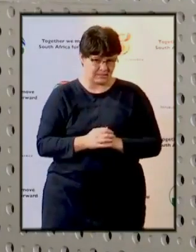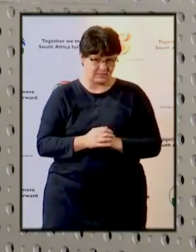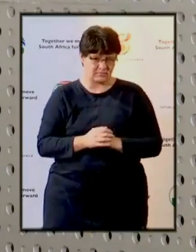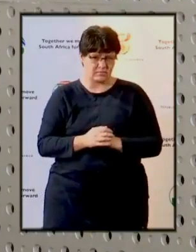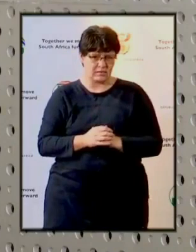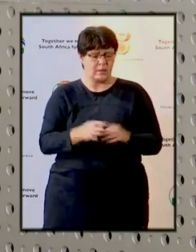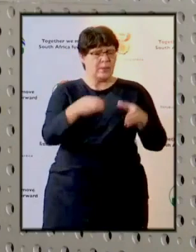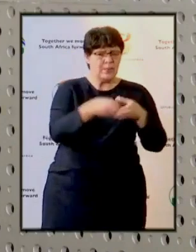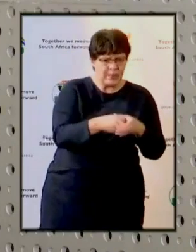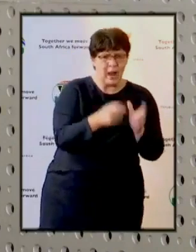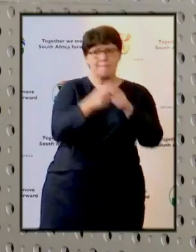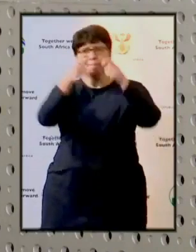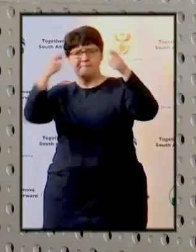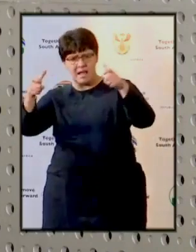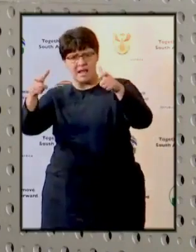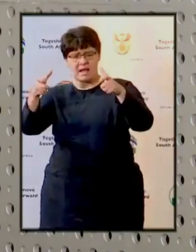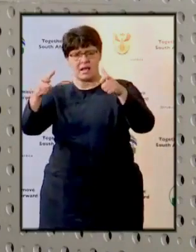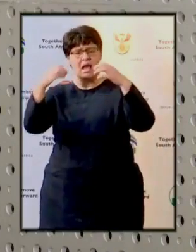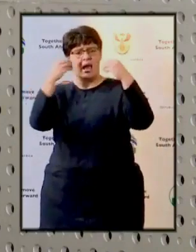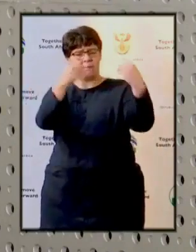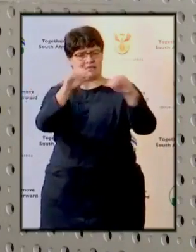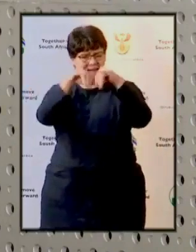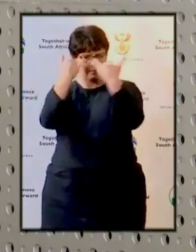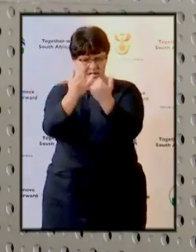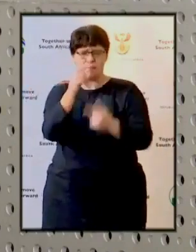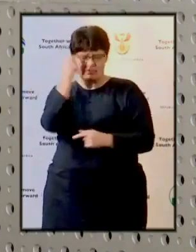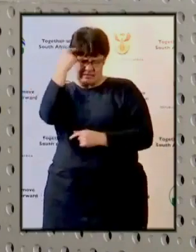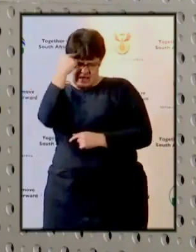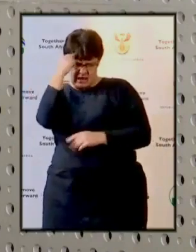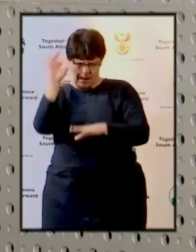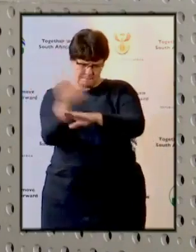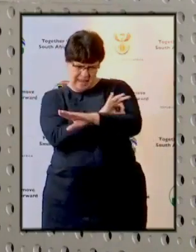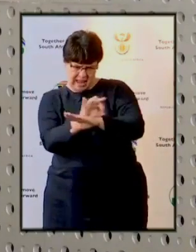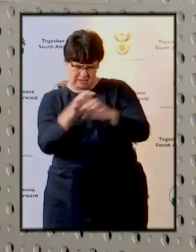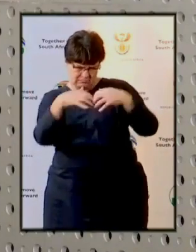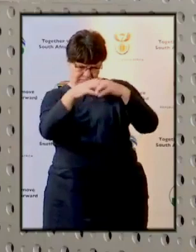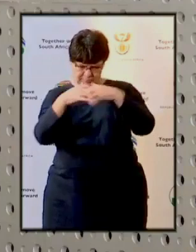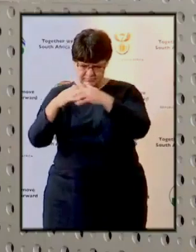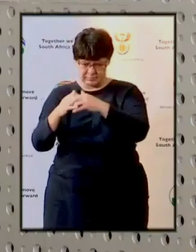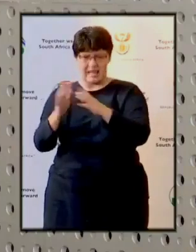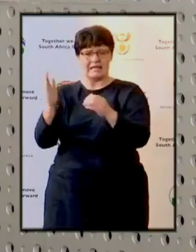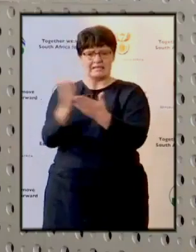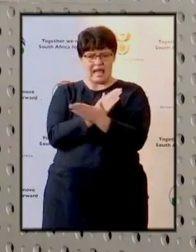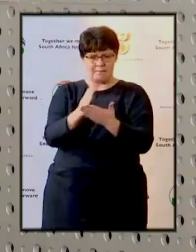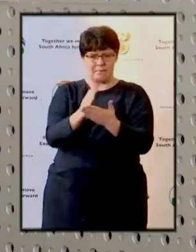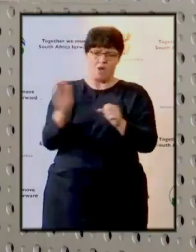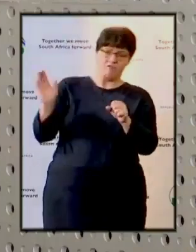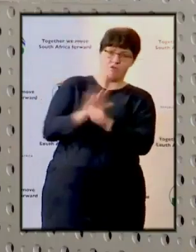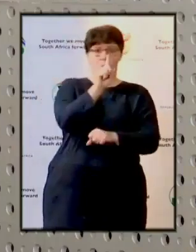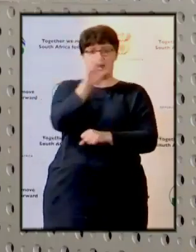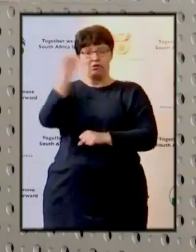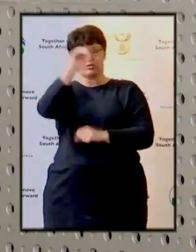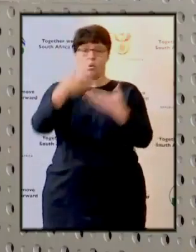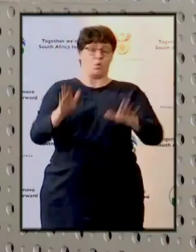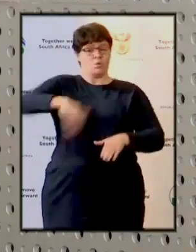proper plan together, to look at rotation of staff for those who are not yet on full operation, to look at arrangements